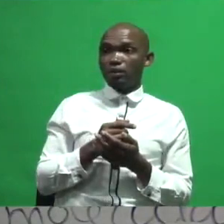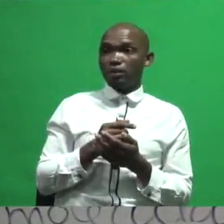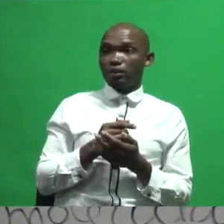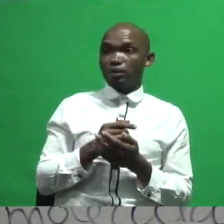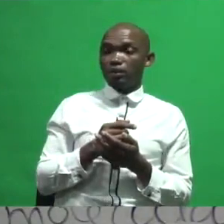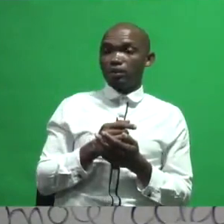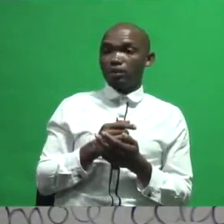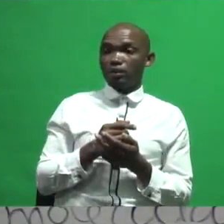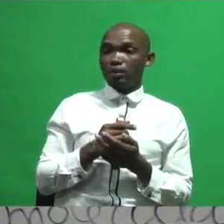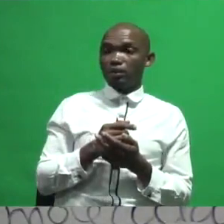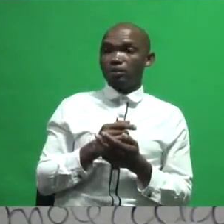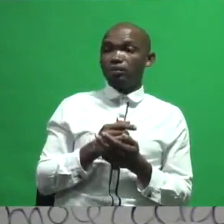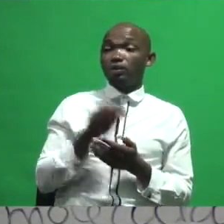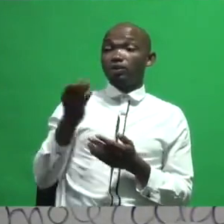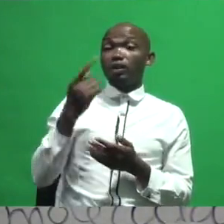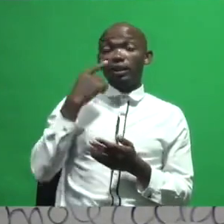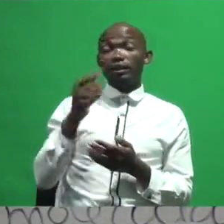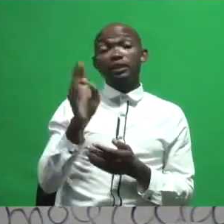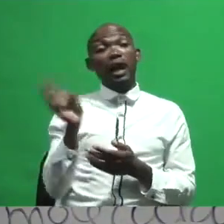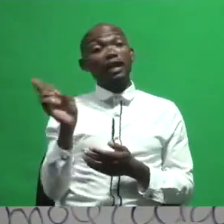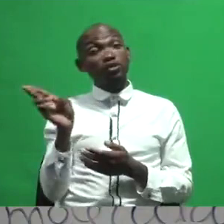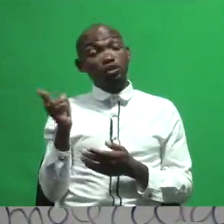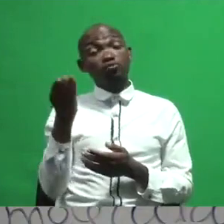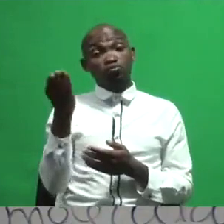here, remember there was a hydrogen here.